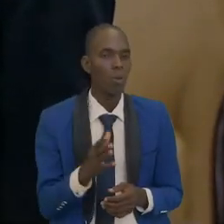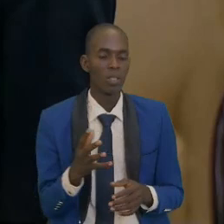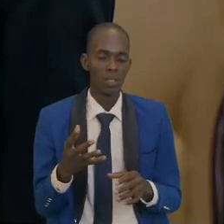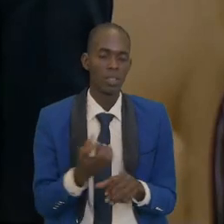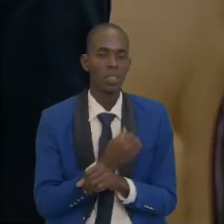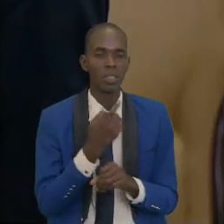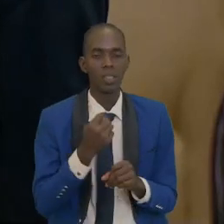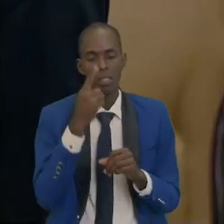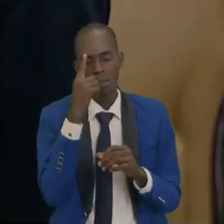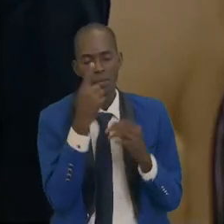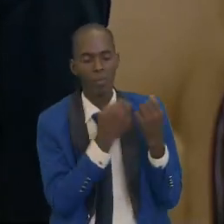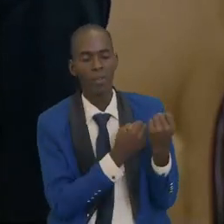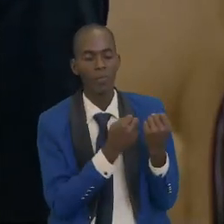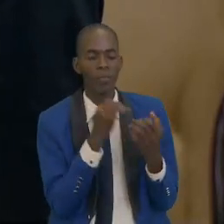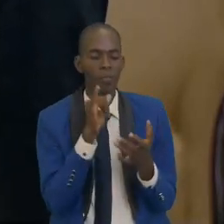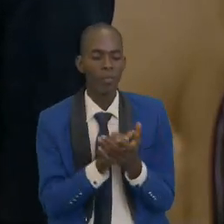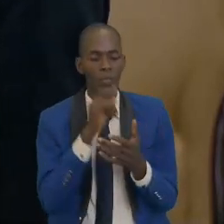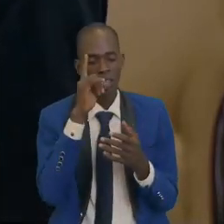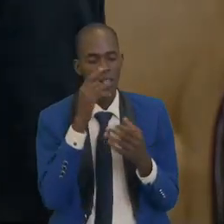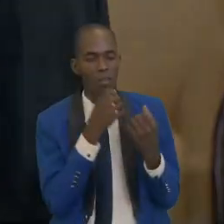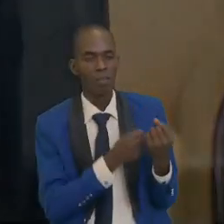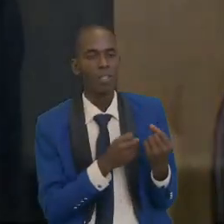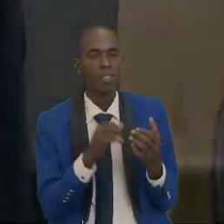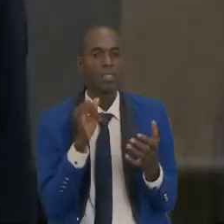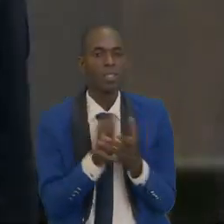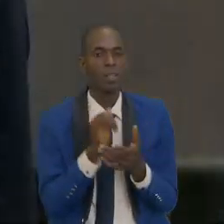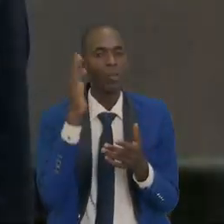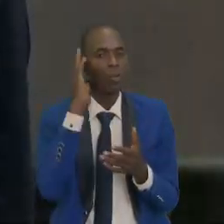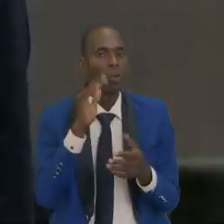the faith that will work righteousness